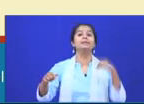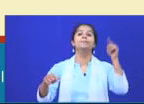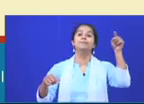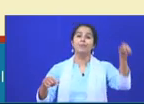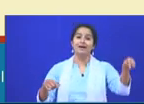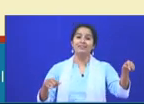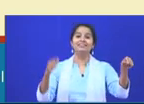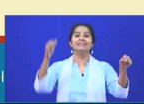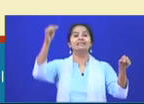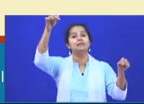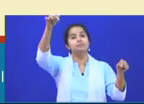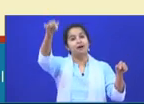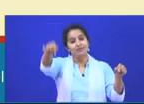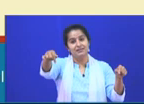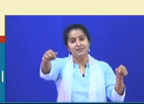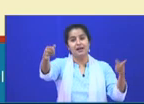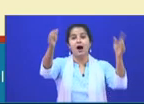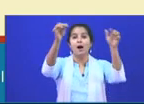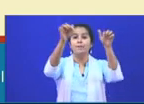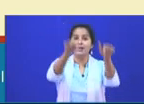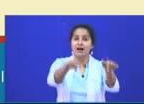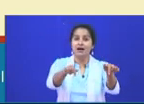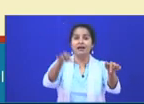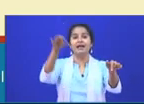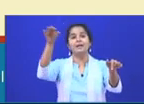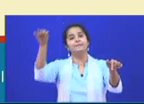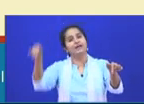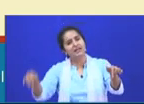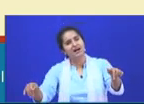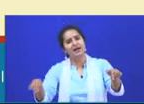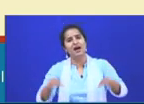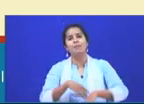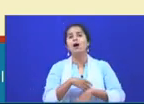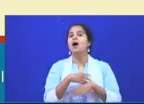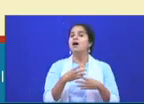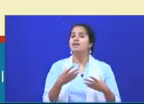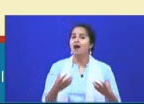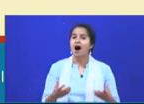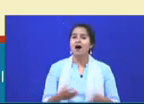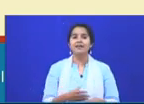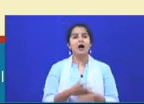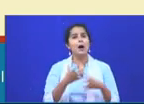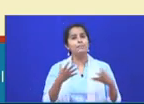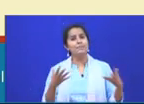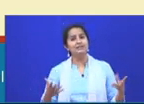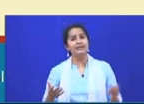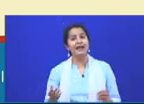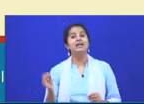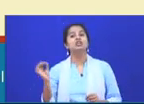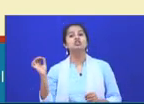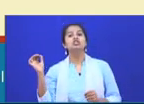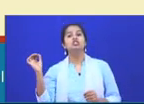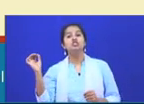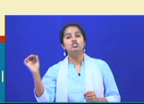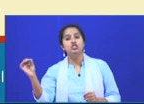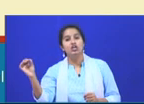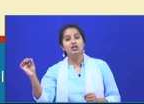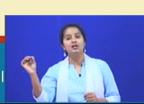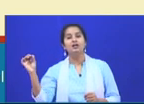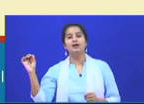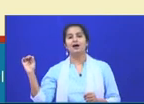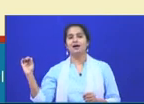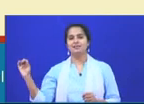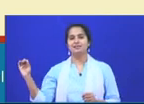twayi bhavati bhavatyam nare mahilayam naryam mitre